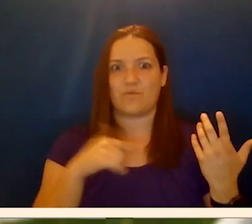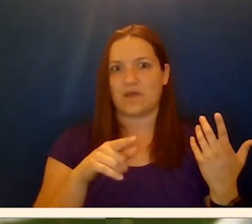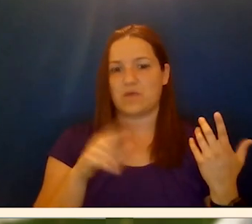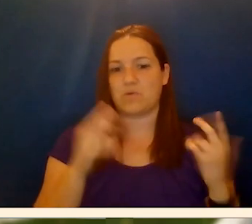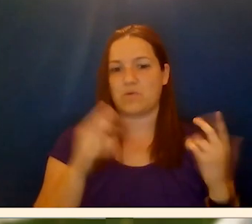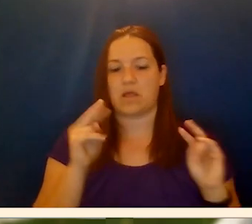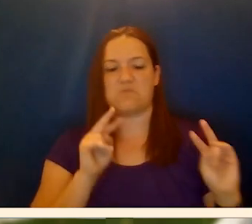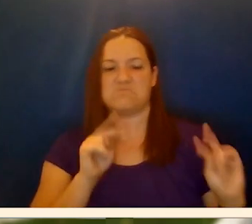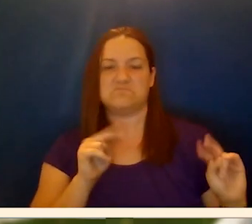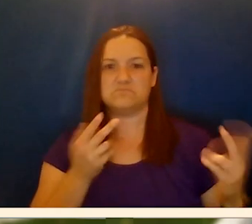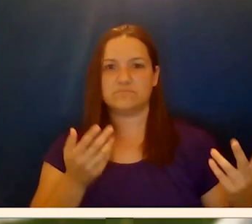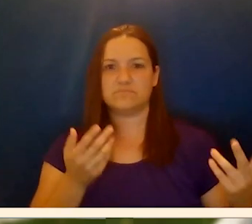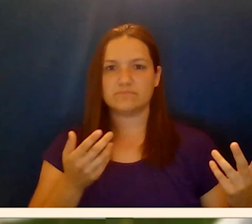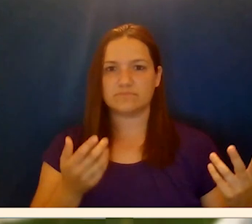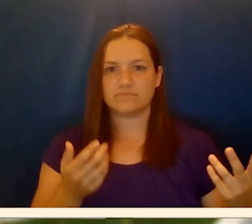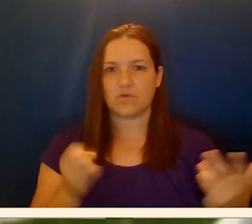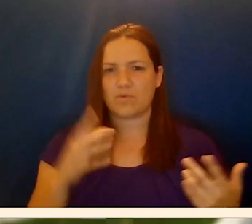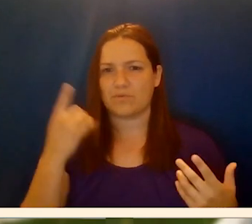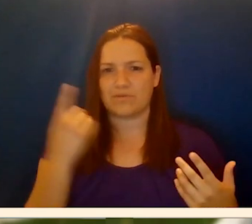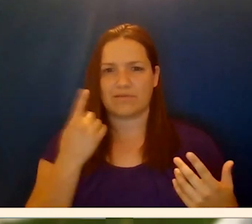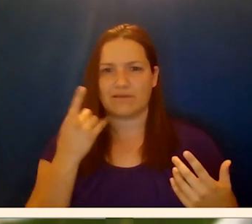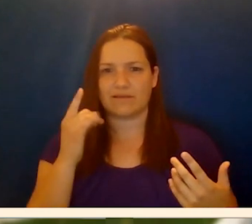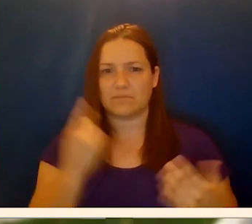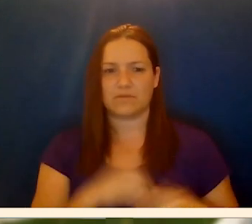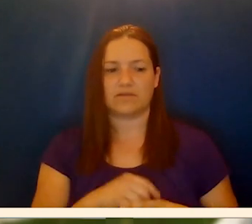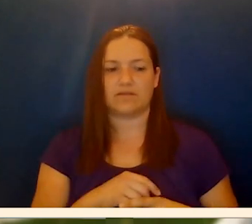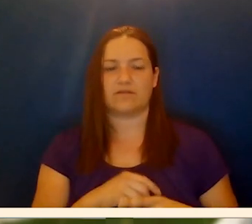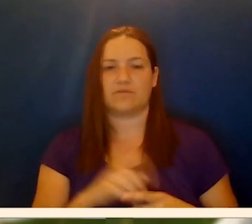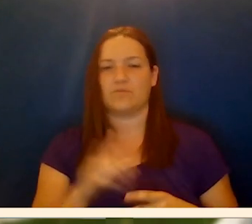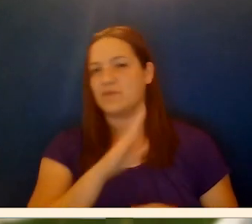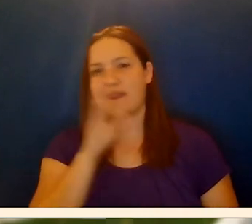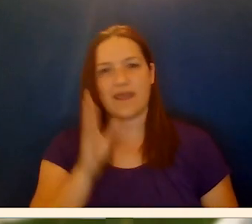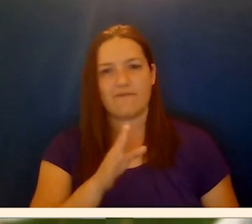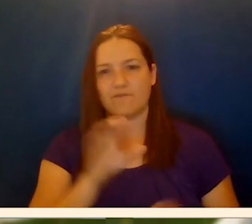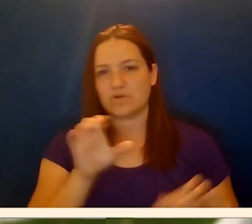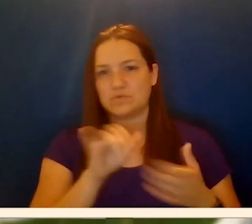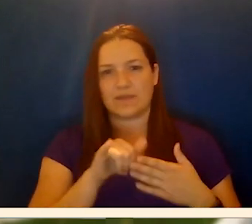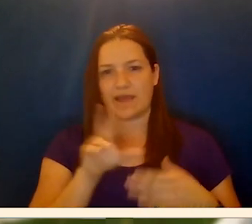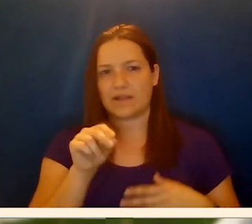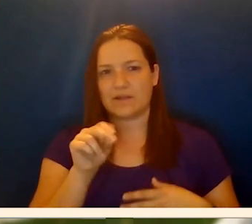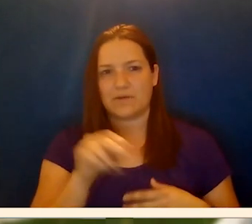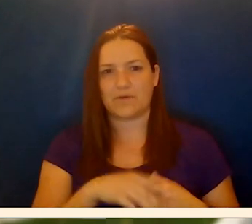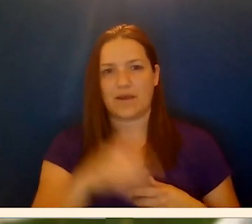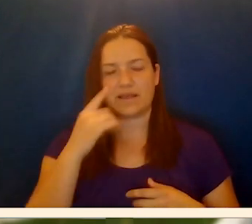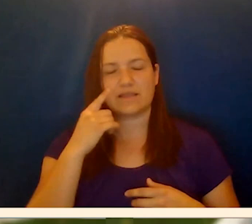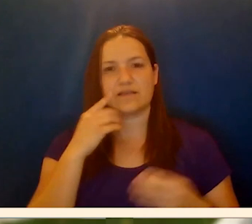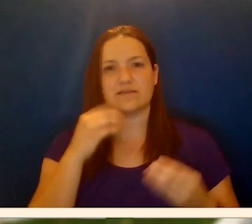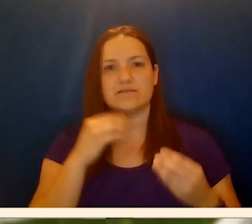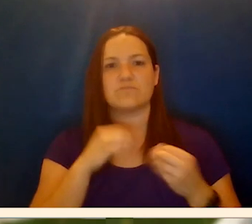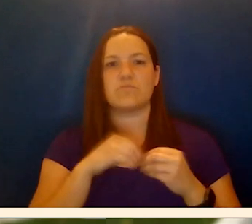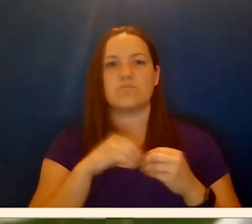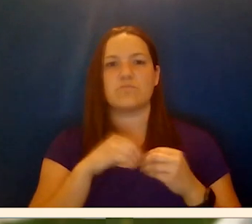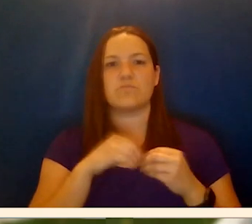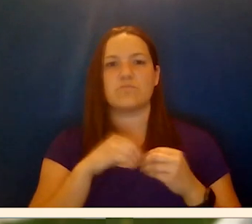judge the person, which we would never do. But I think they're more likely to fall in the 87%. And even if somebody is so sick and they're